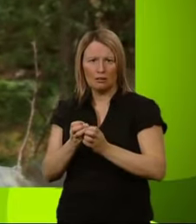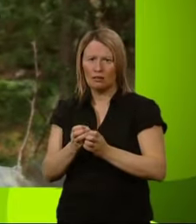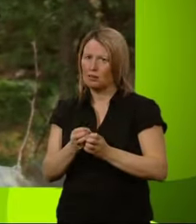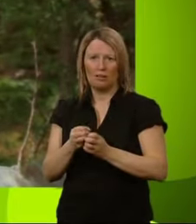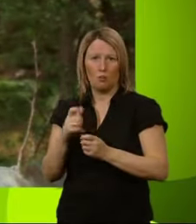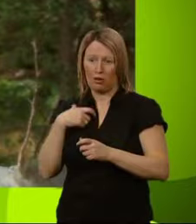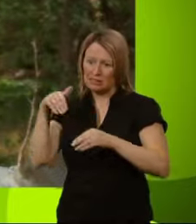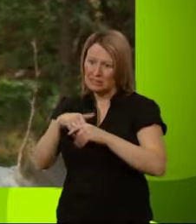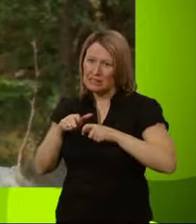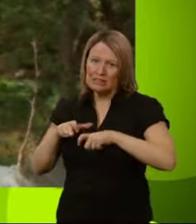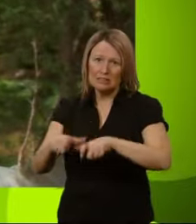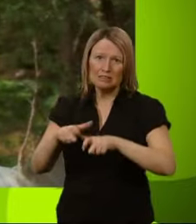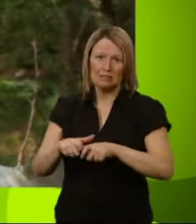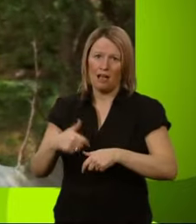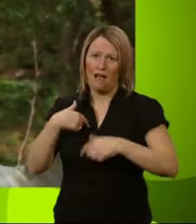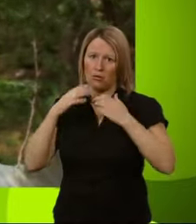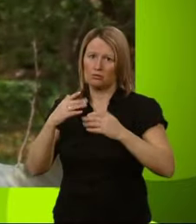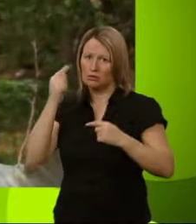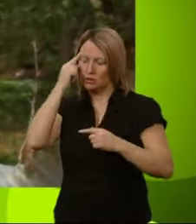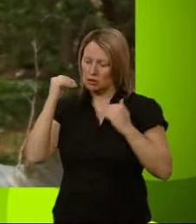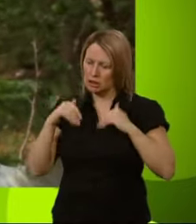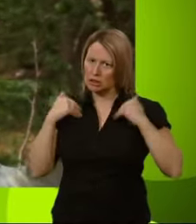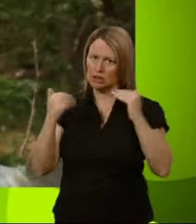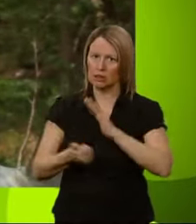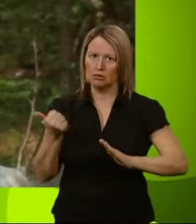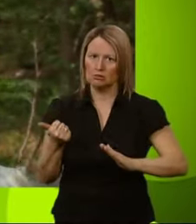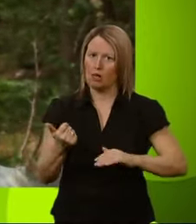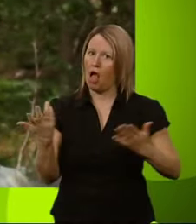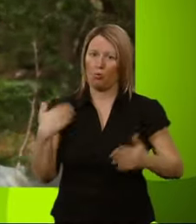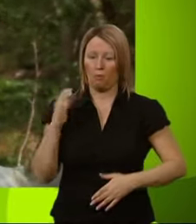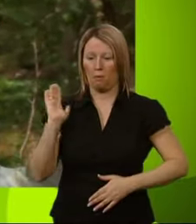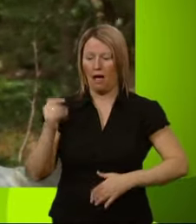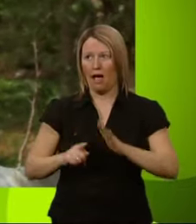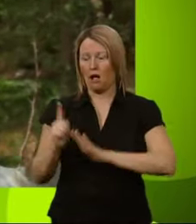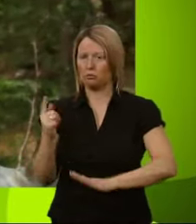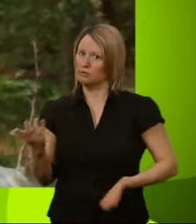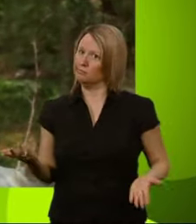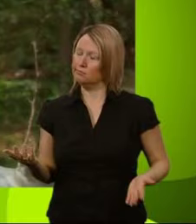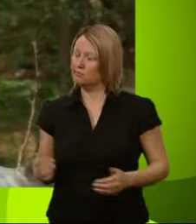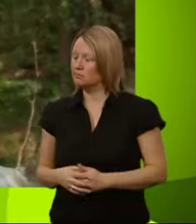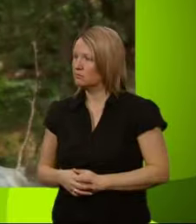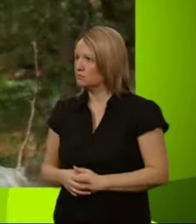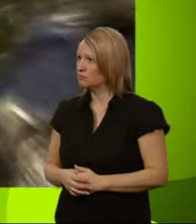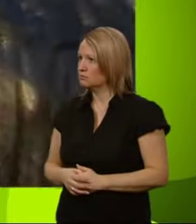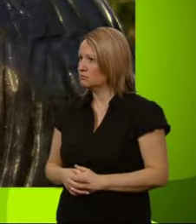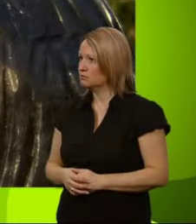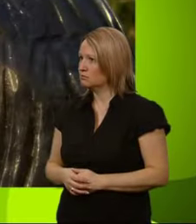want to still take part in this quest, I think I really, really need to up my game, or I could just say